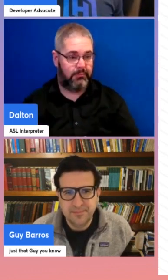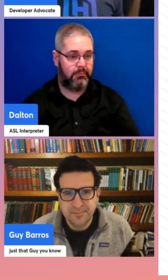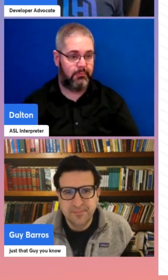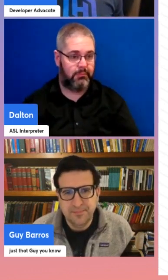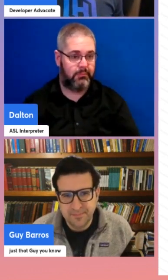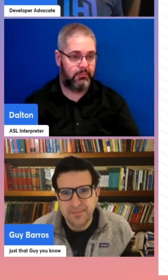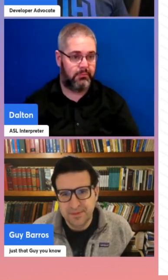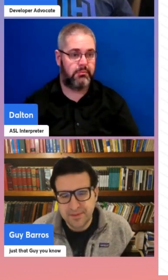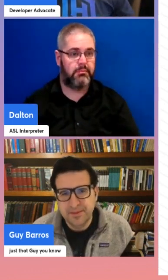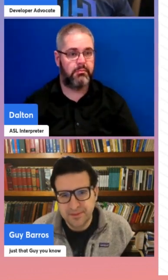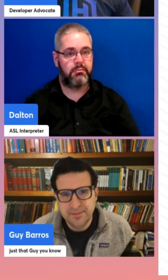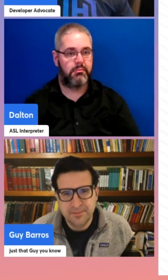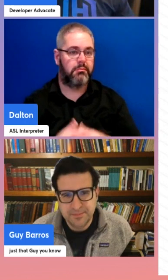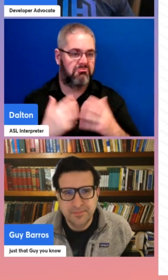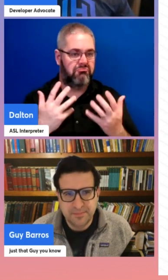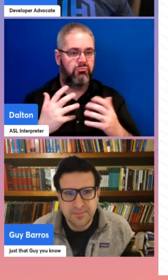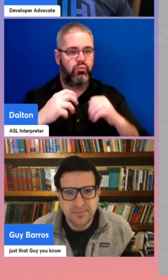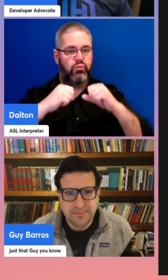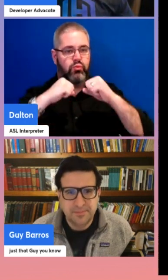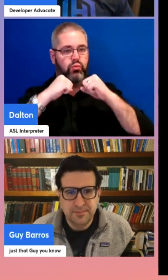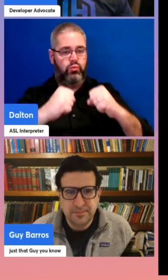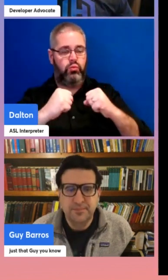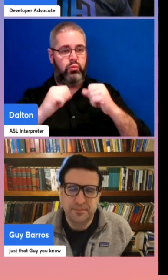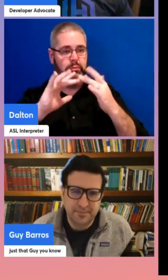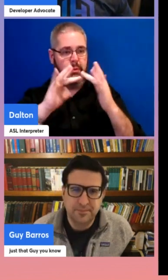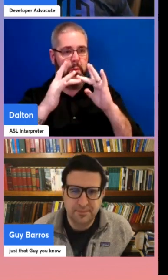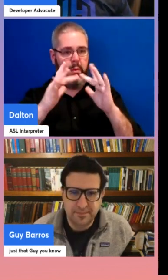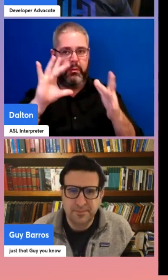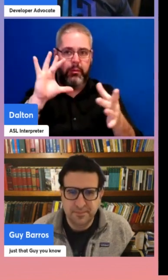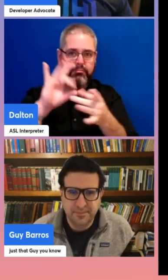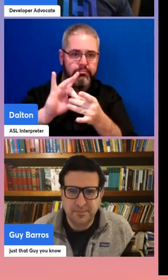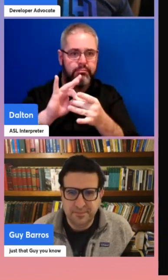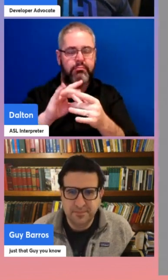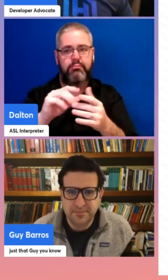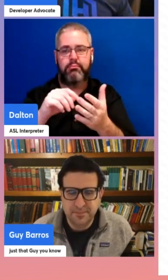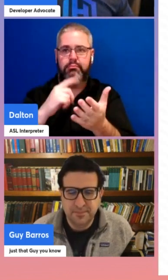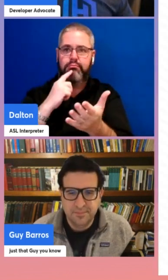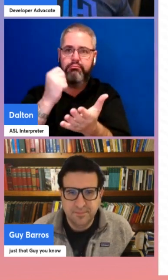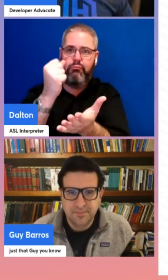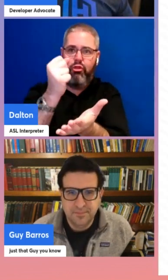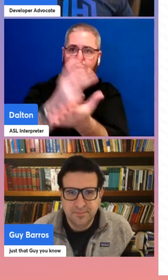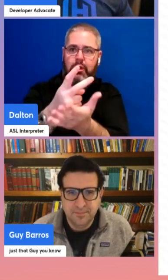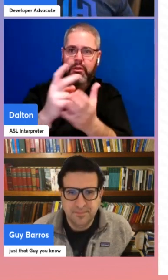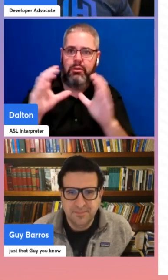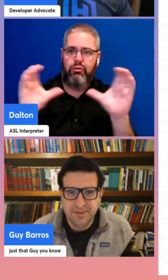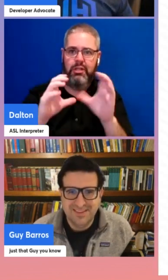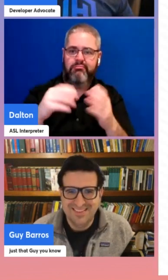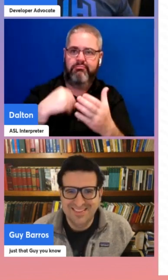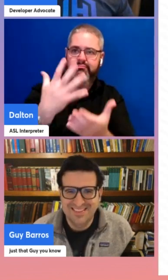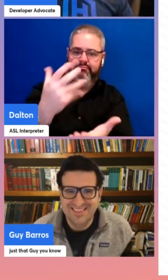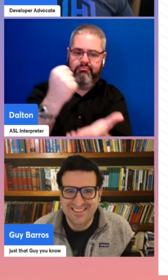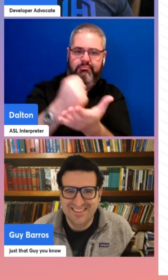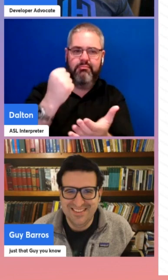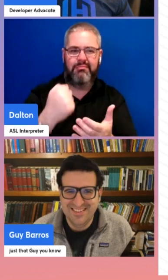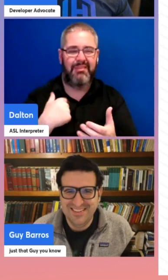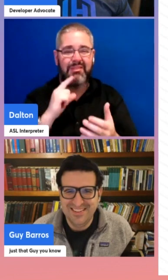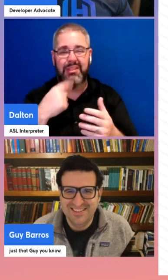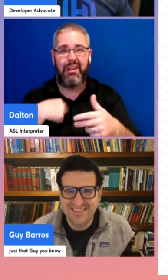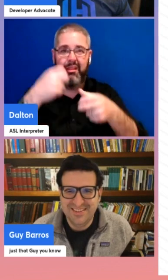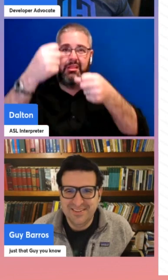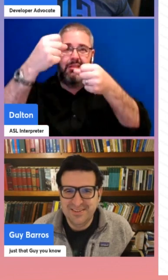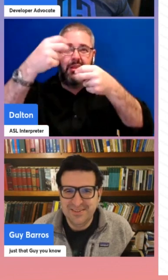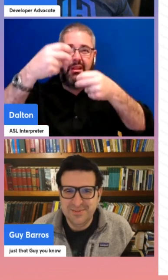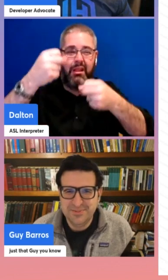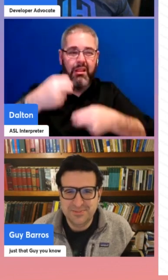The sort of the secure network connectivity, how you provide authentication credentials. I don't want to kind of dig into slides. I don't want to kind of do any of this.